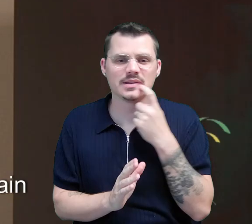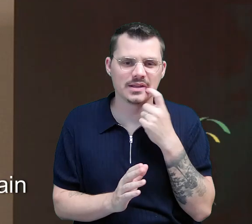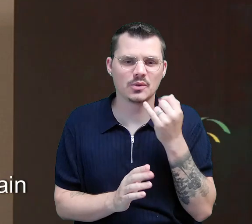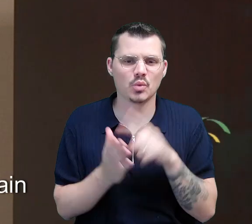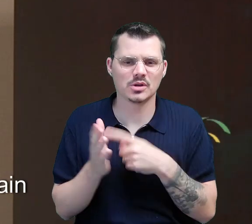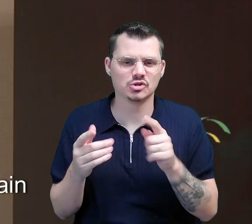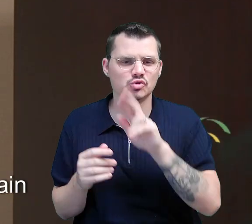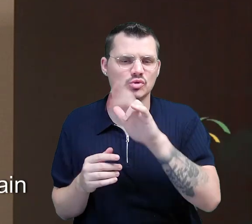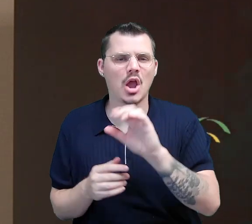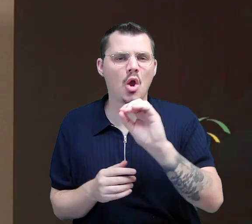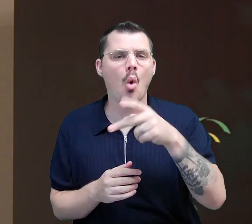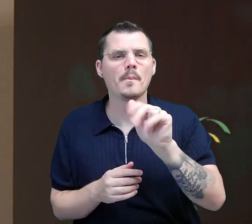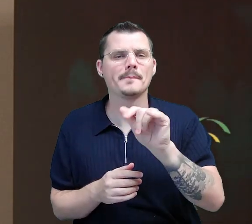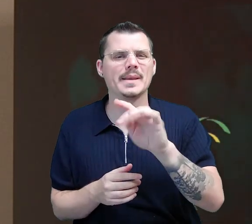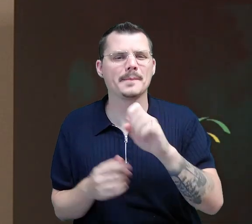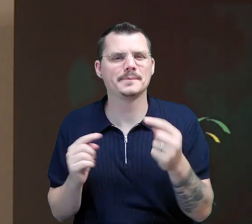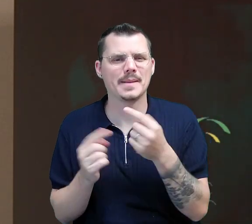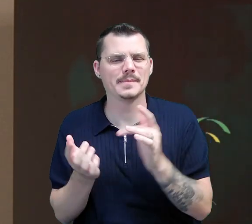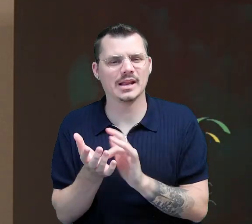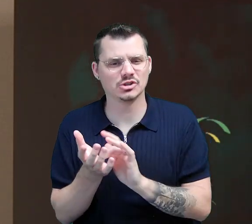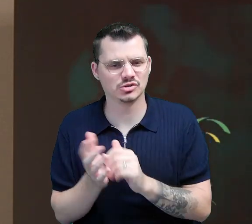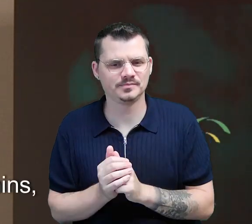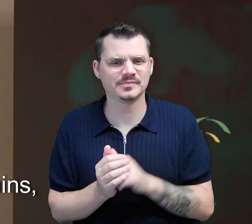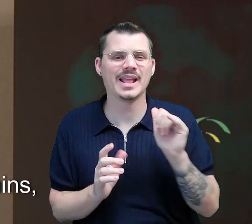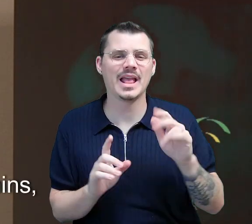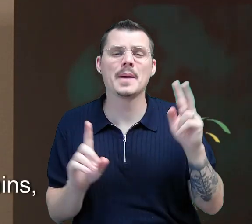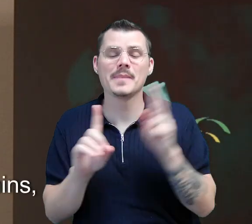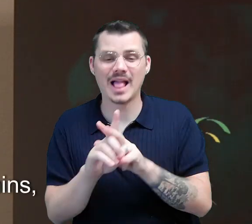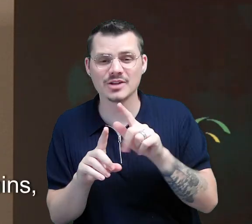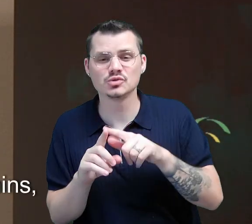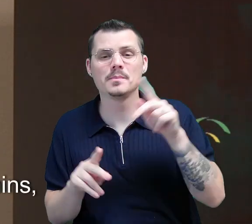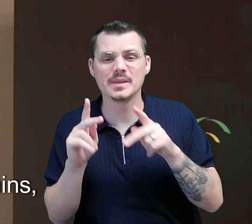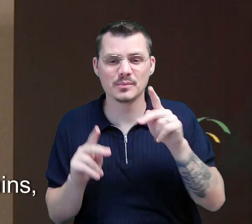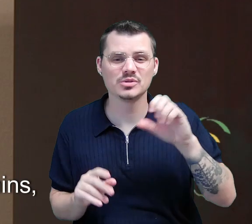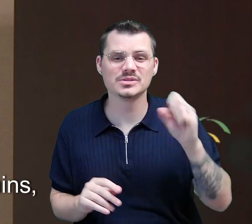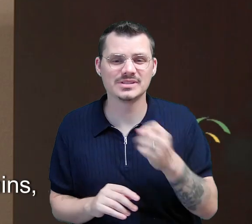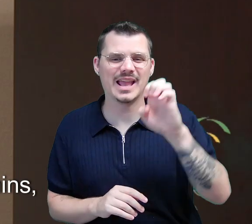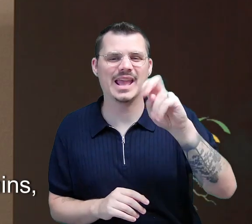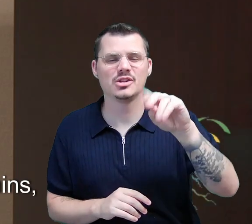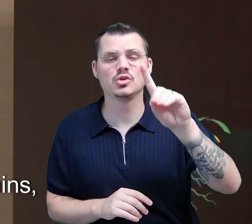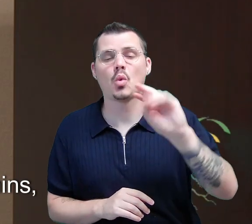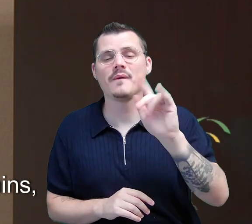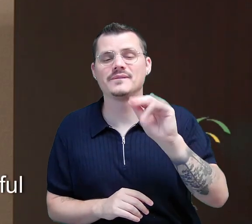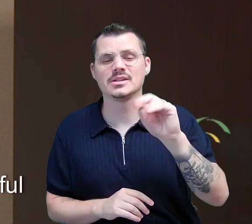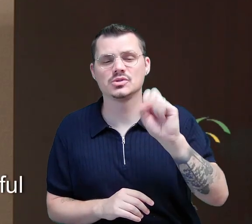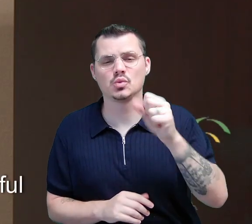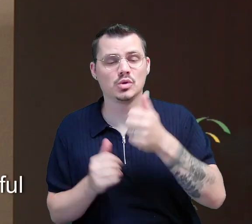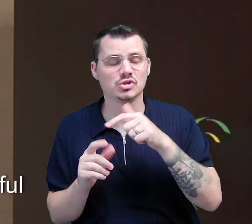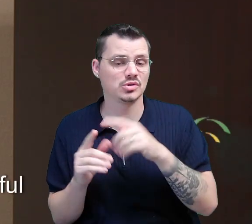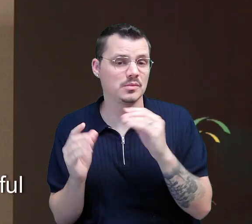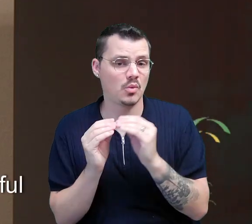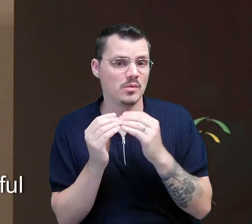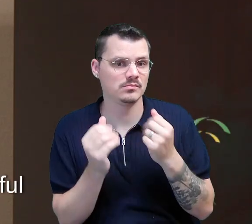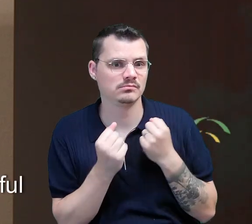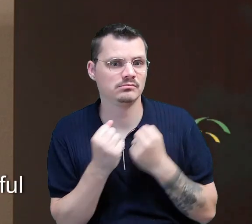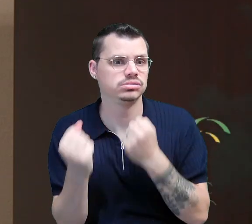if they try opiate pain medicine. Well, that applies also to people's endorphins, which are much, much